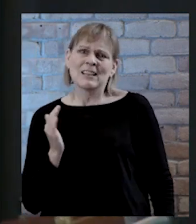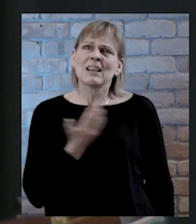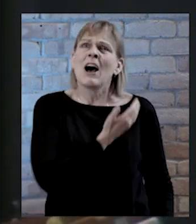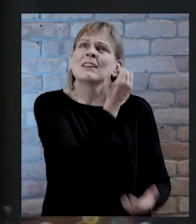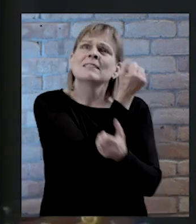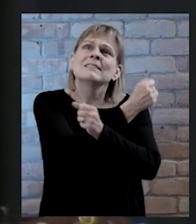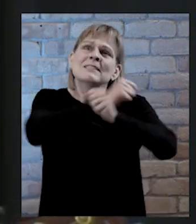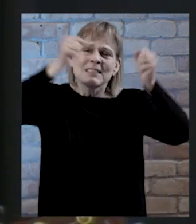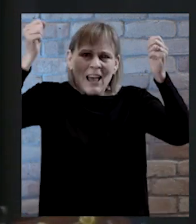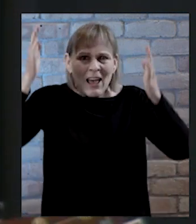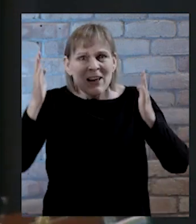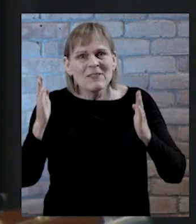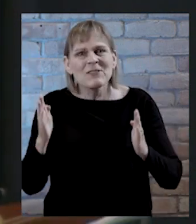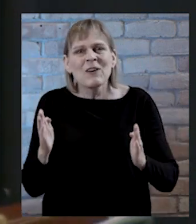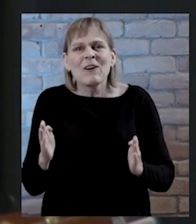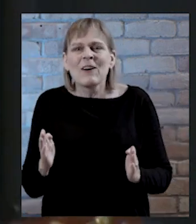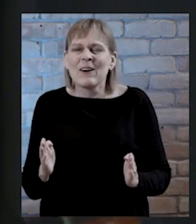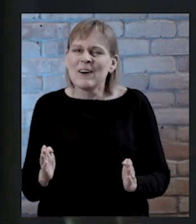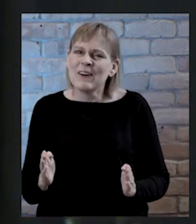Jesus our